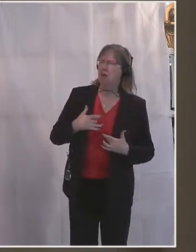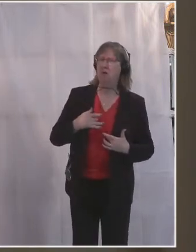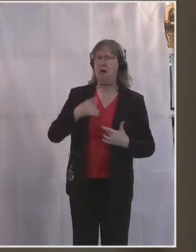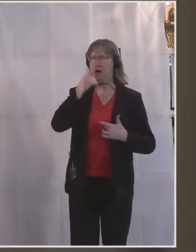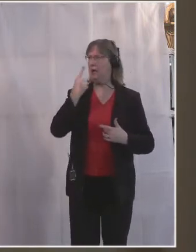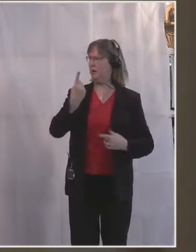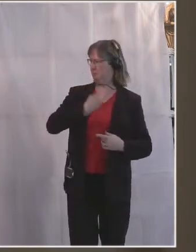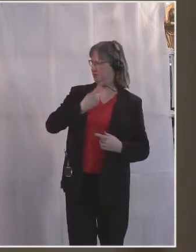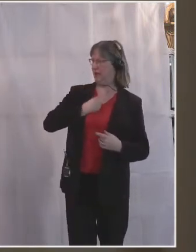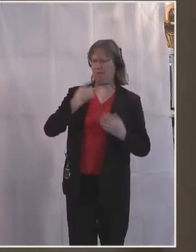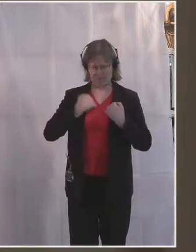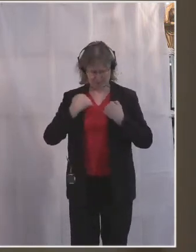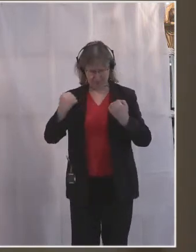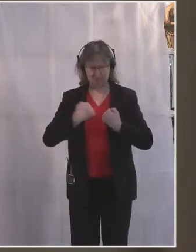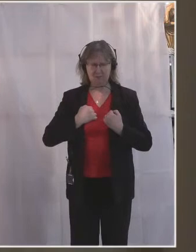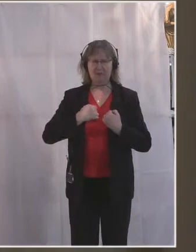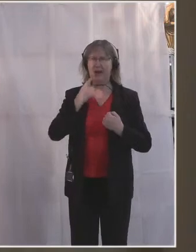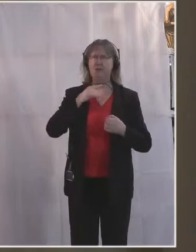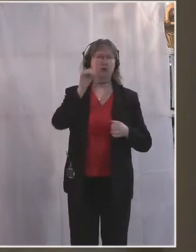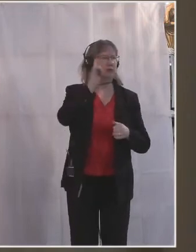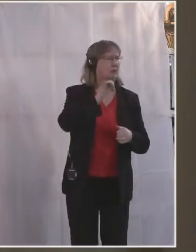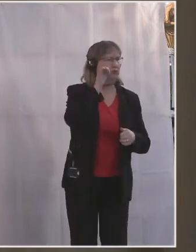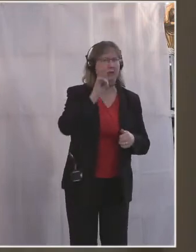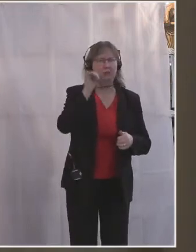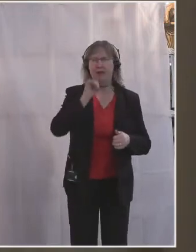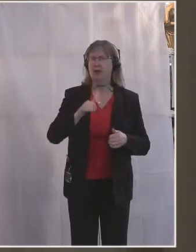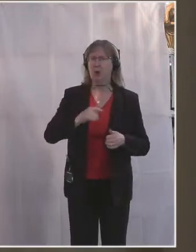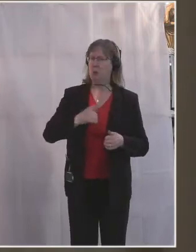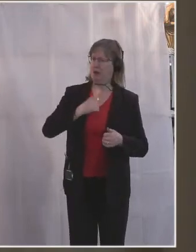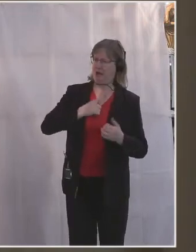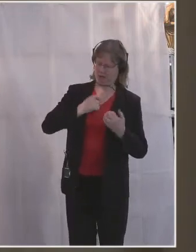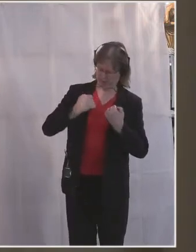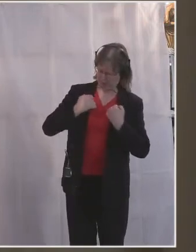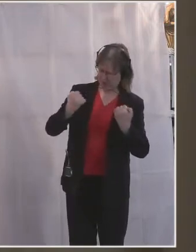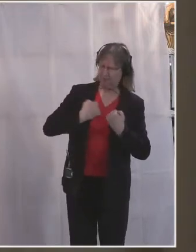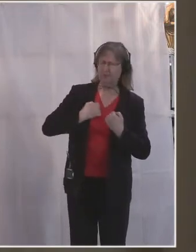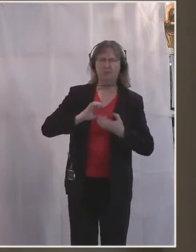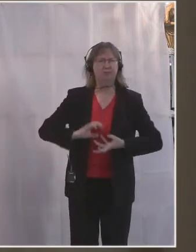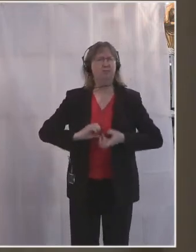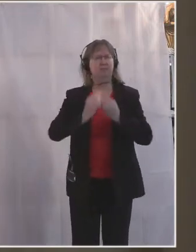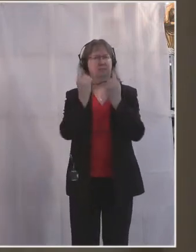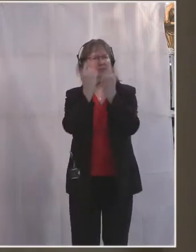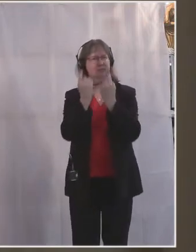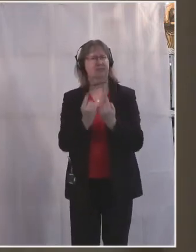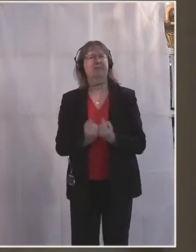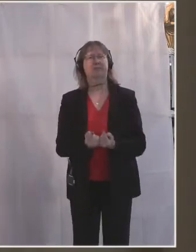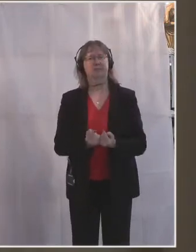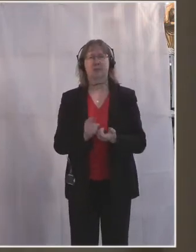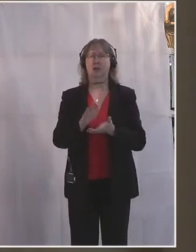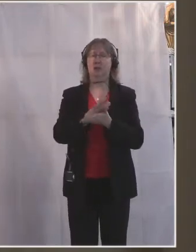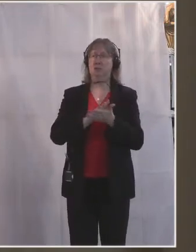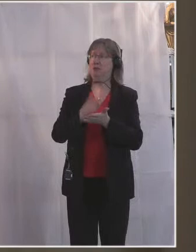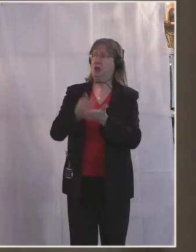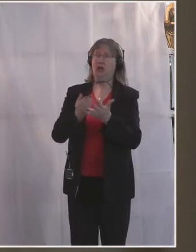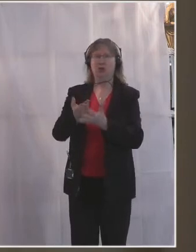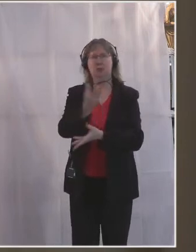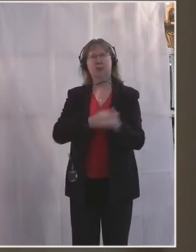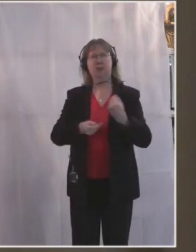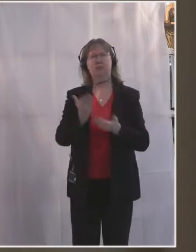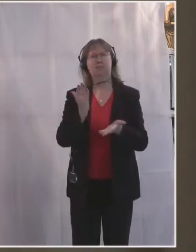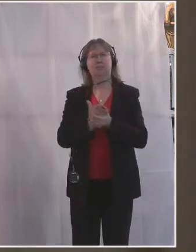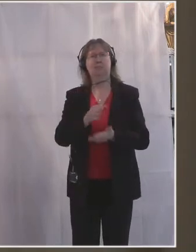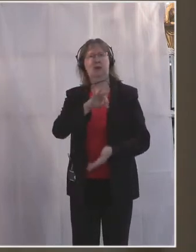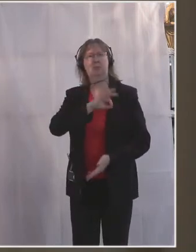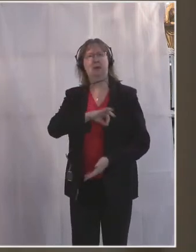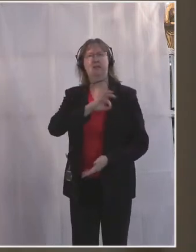be themselves, and be the brilliant innovators that this country needs. And that's going to be an economic benefit to all of us, and